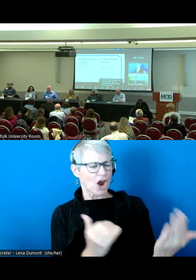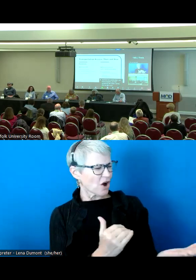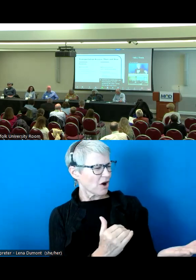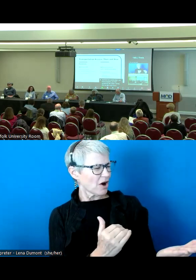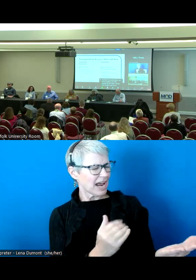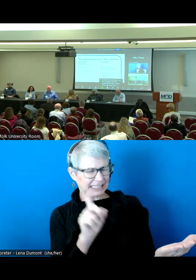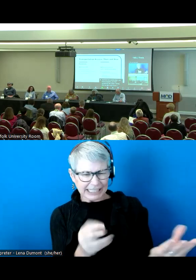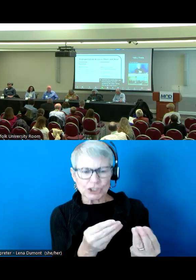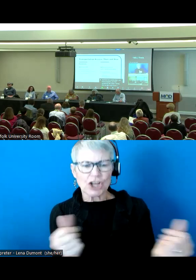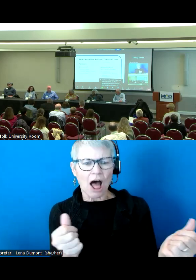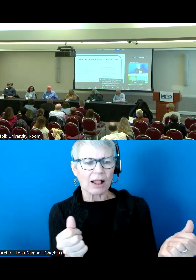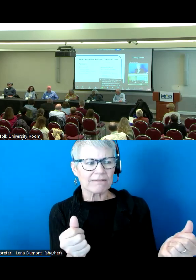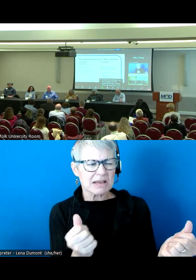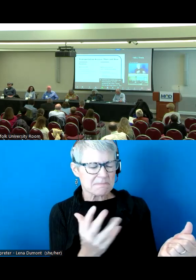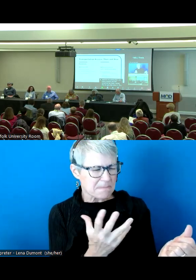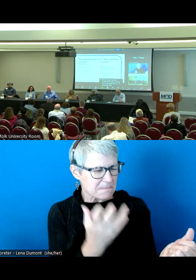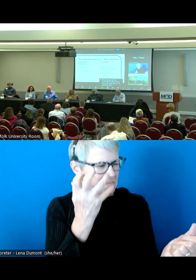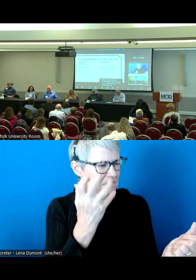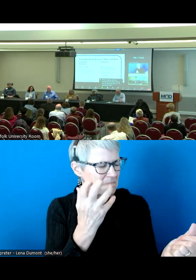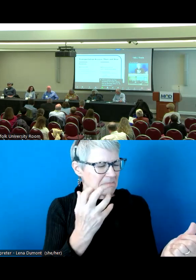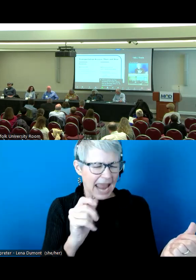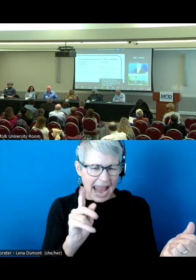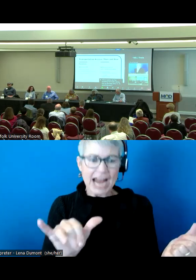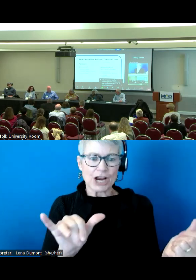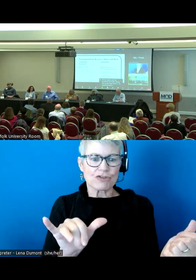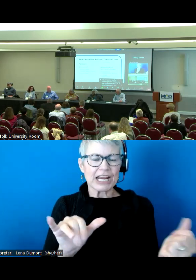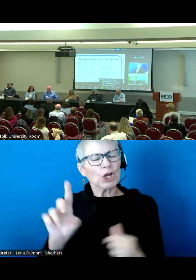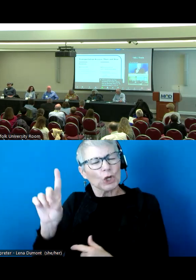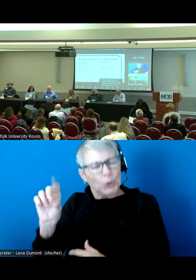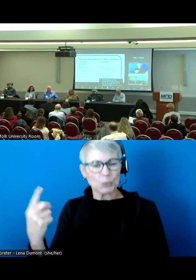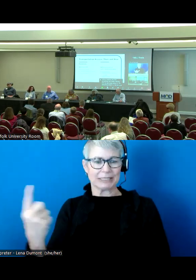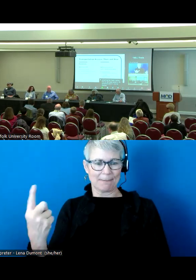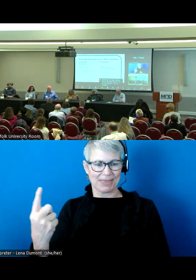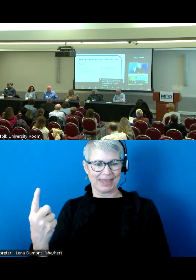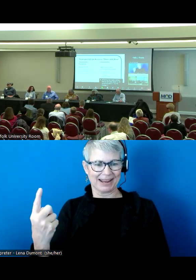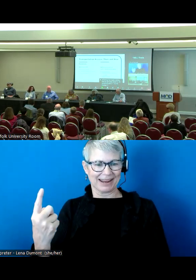do something about it. So my message is be prepared.